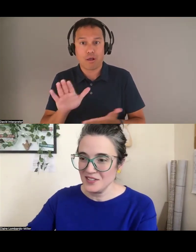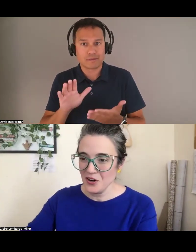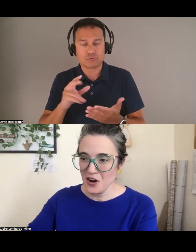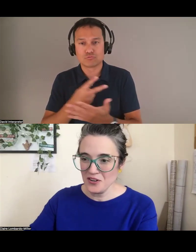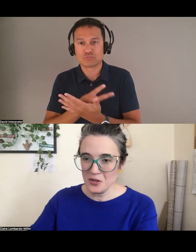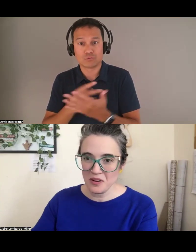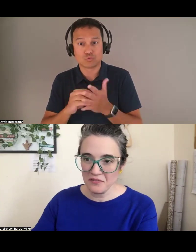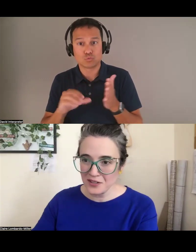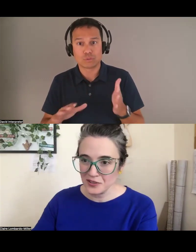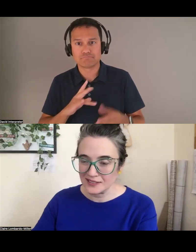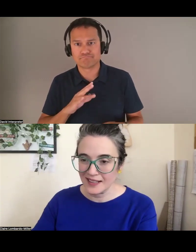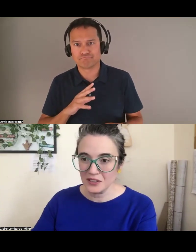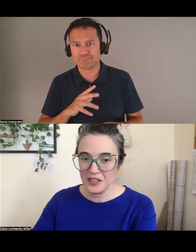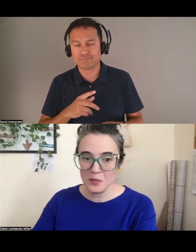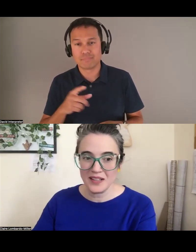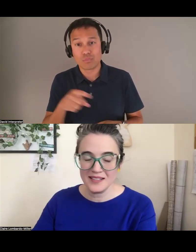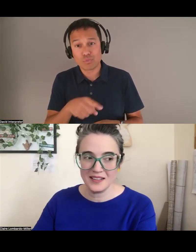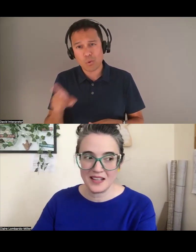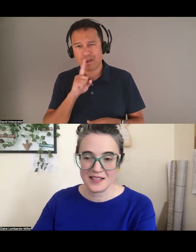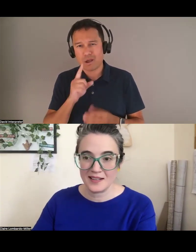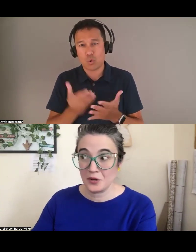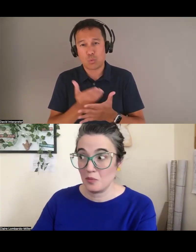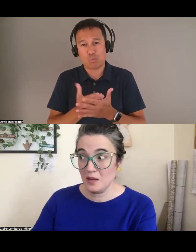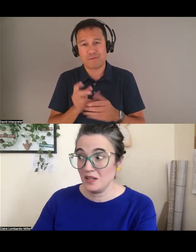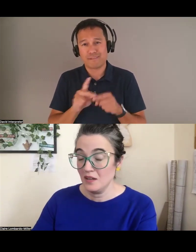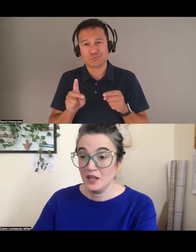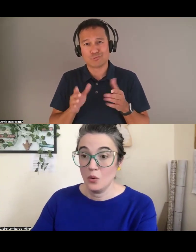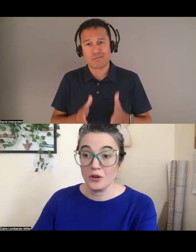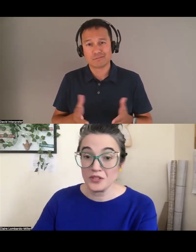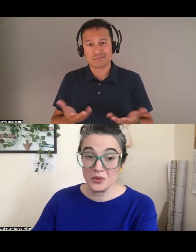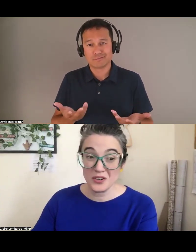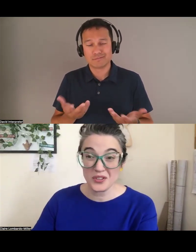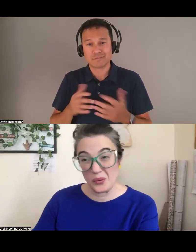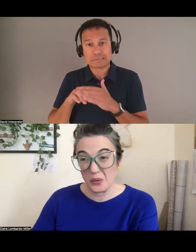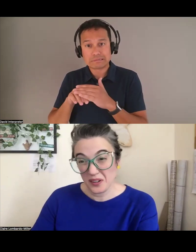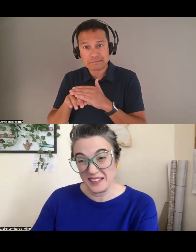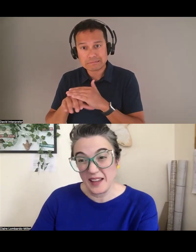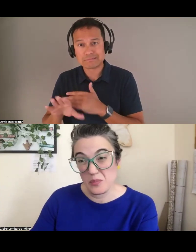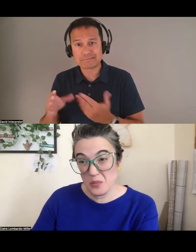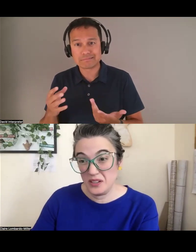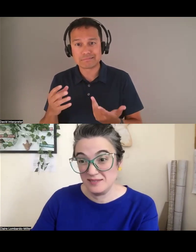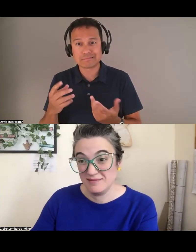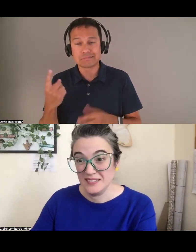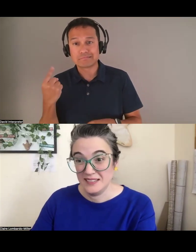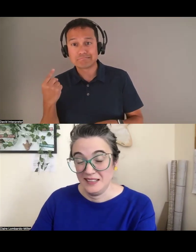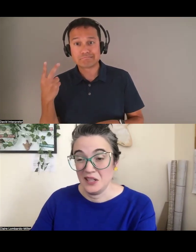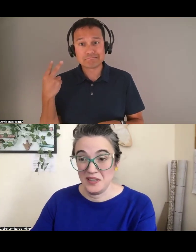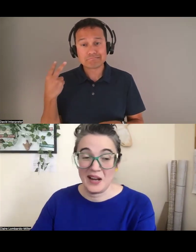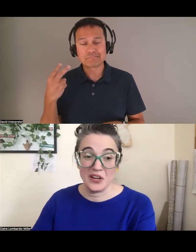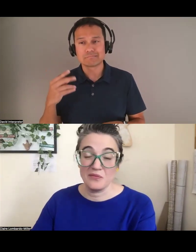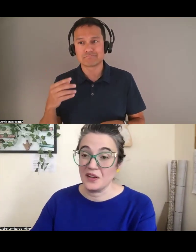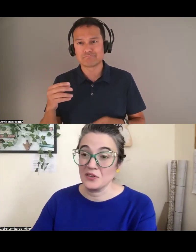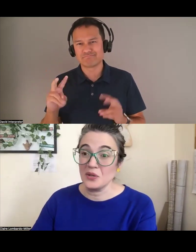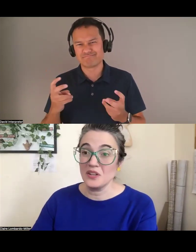because these are our new professionals kind of coming into things as, maybe 1 or 2 years ago, they were kind of lay people, and